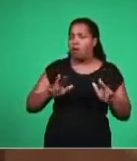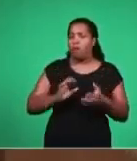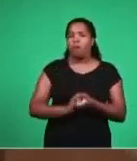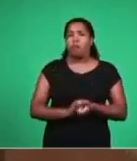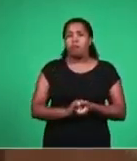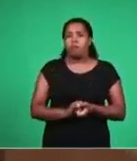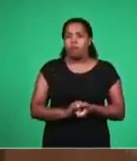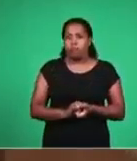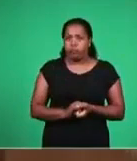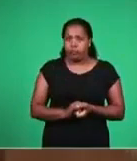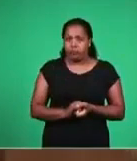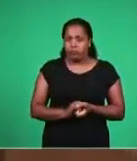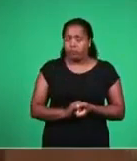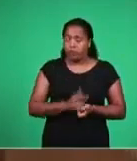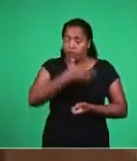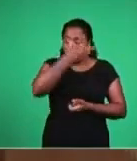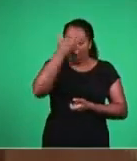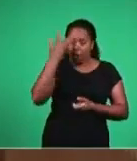The world,